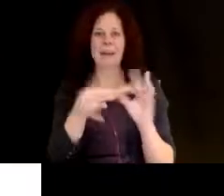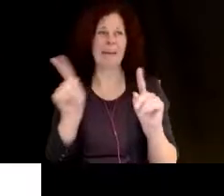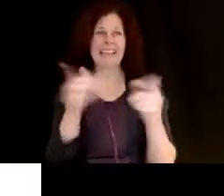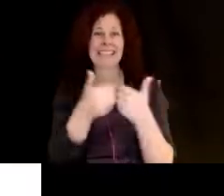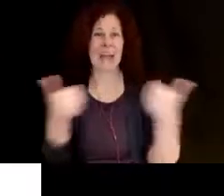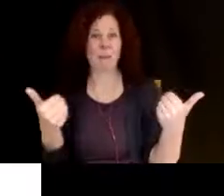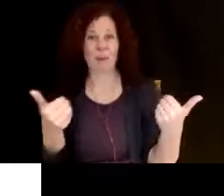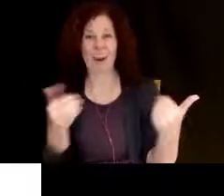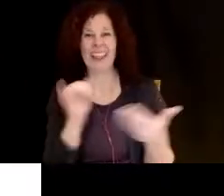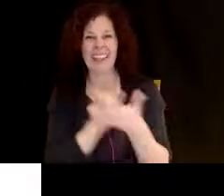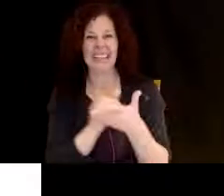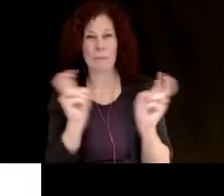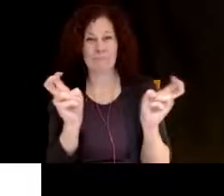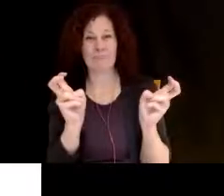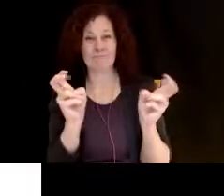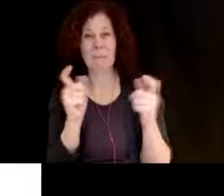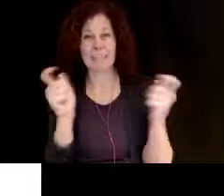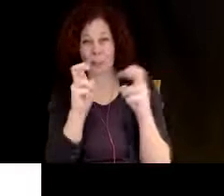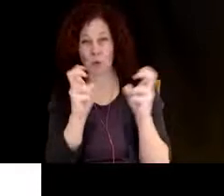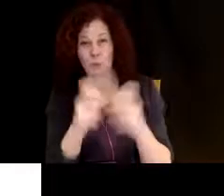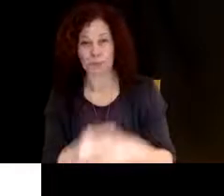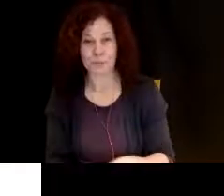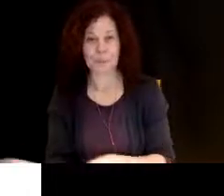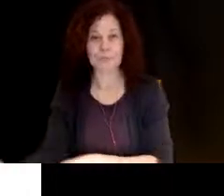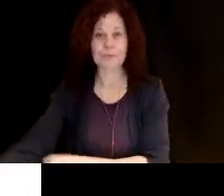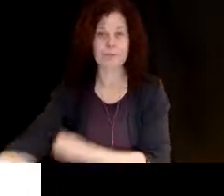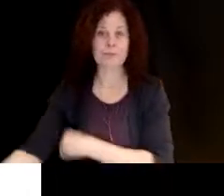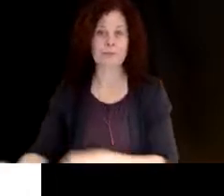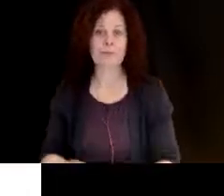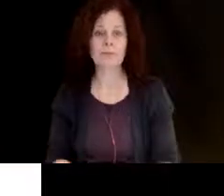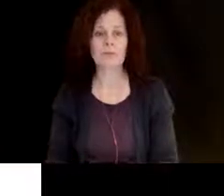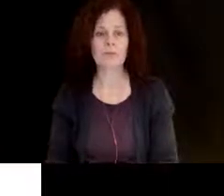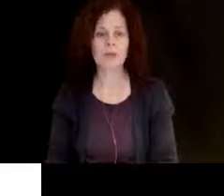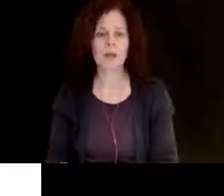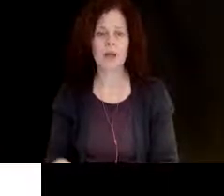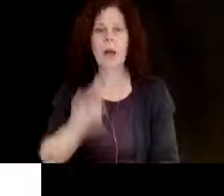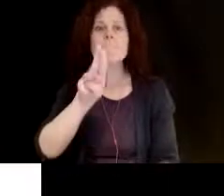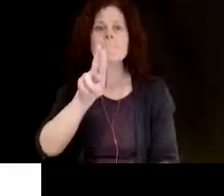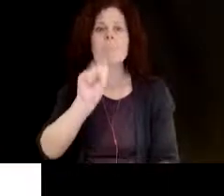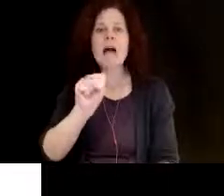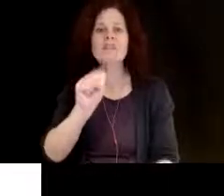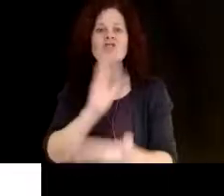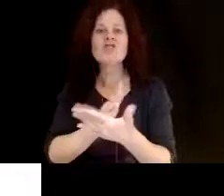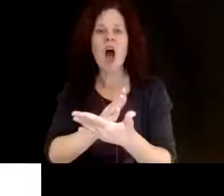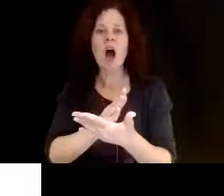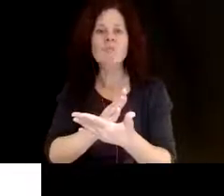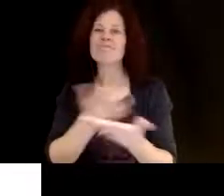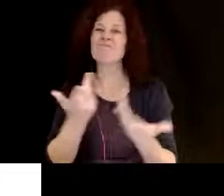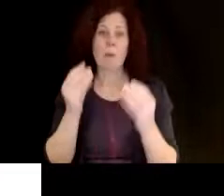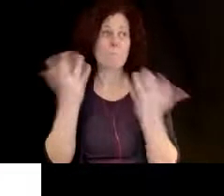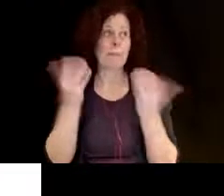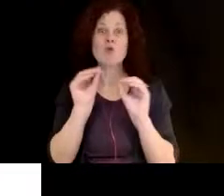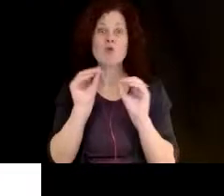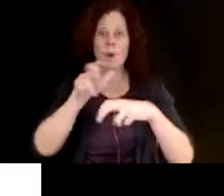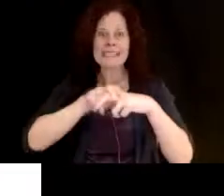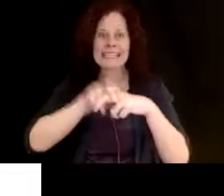final physical barriers are with the bus stops themselves. Bus stops often lack shelters and seating. This is